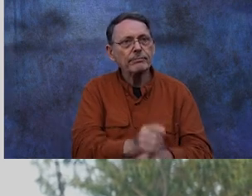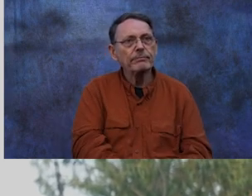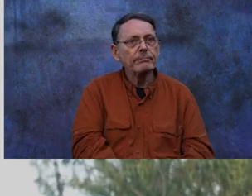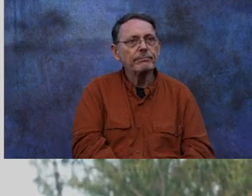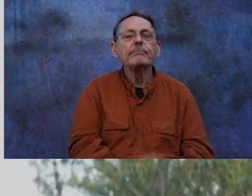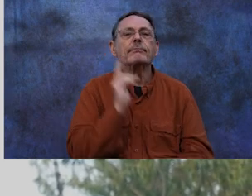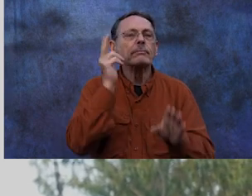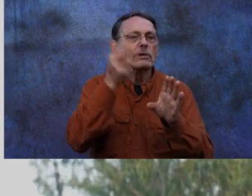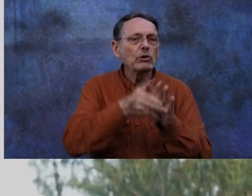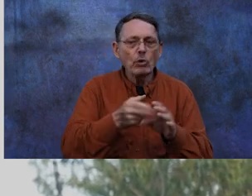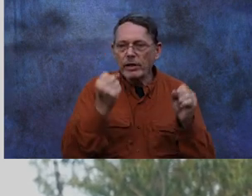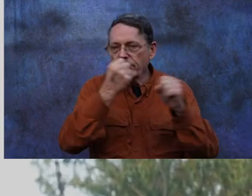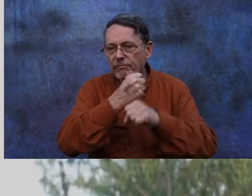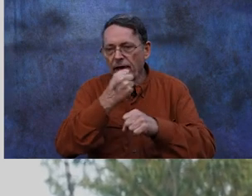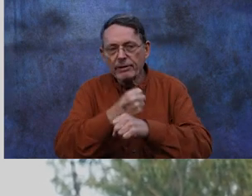Join the fight.